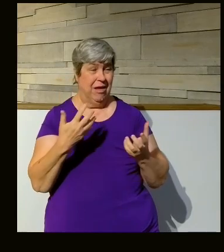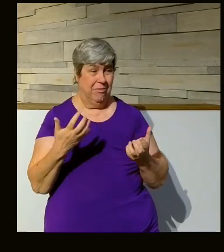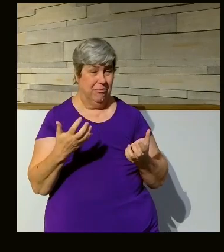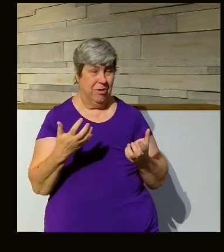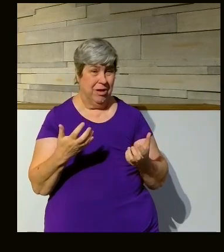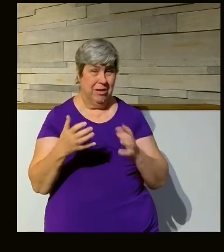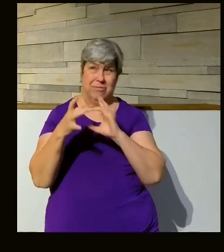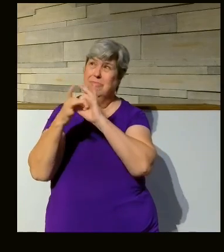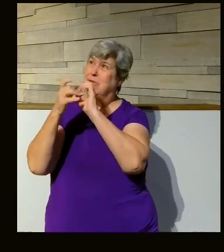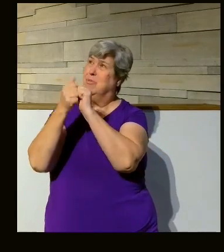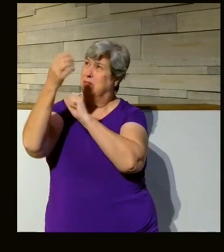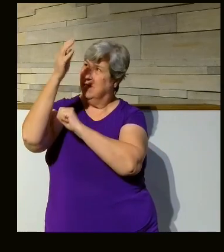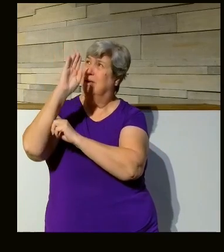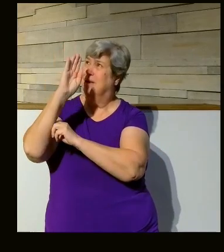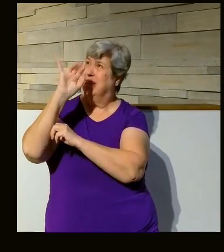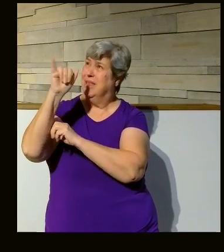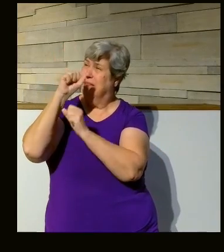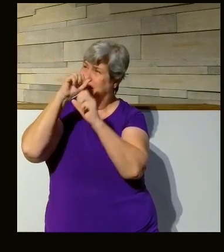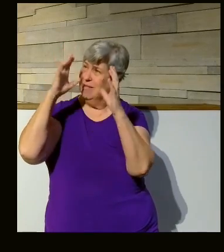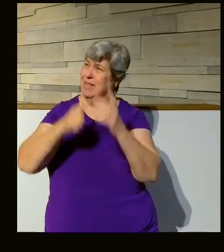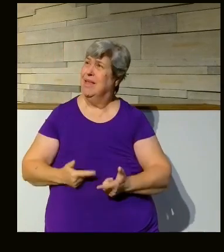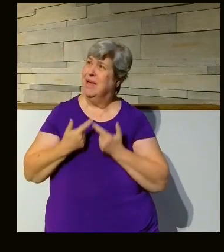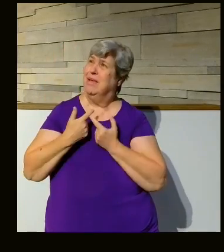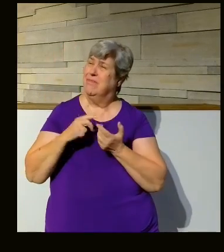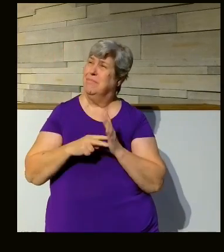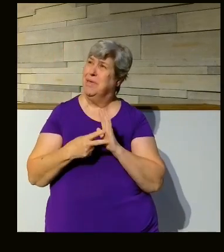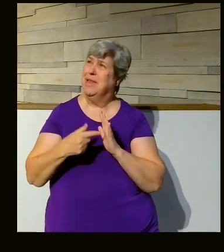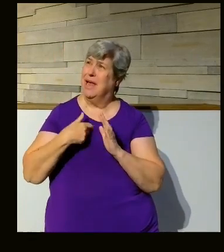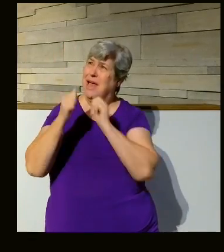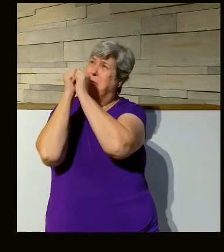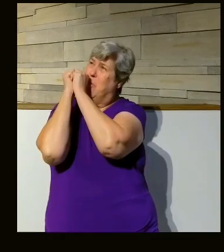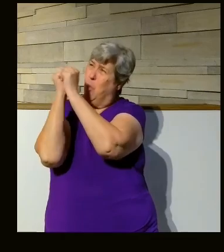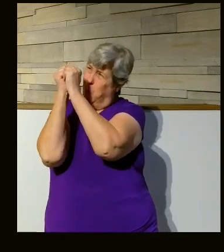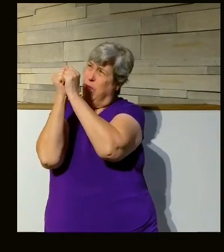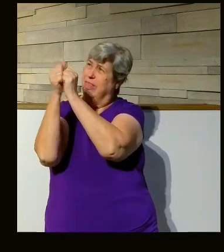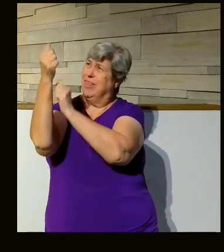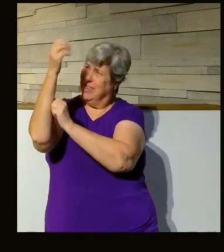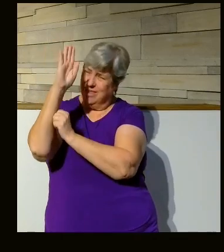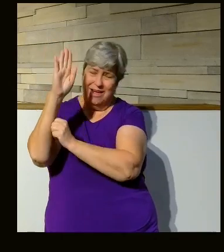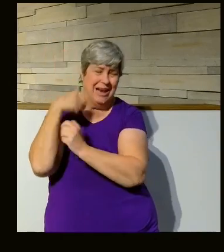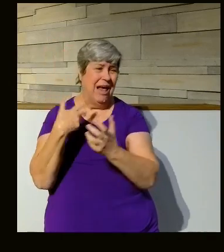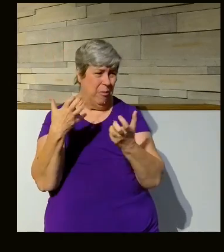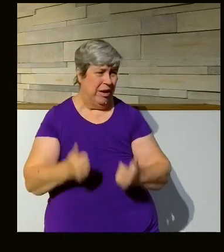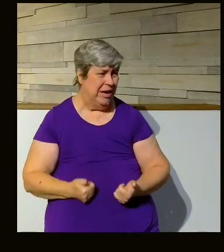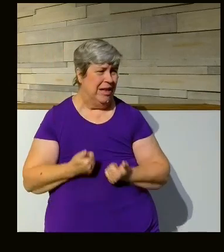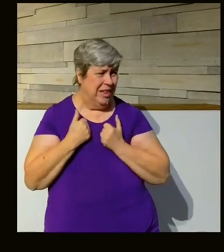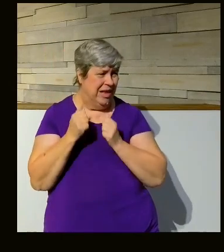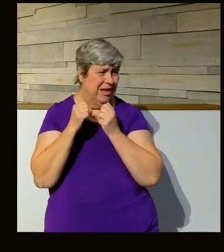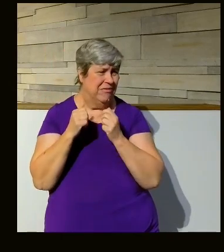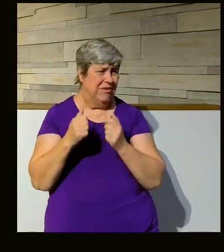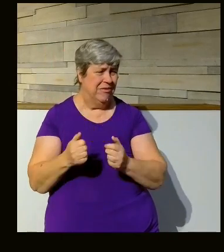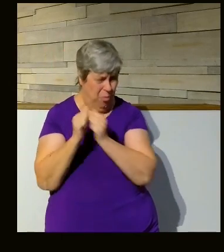the with God life, if you will, I want a life that means I'm with God. That's how I want to live this